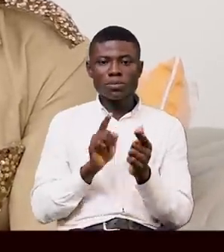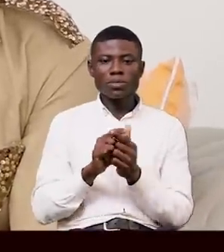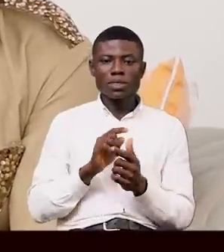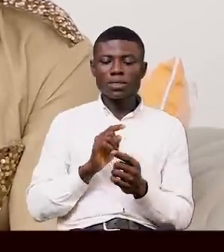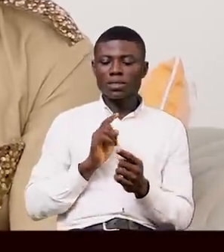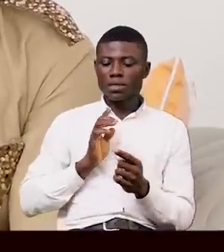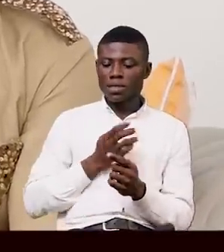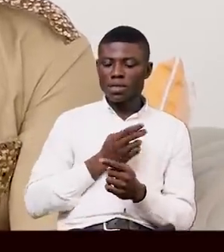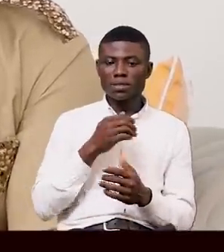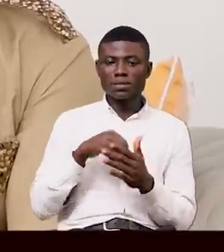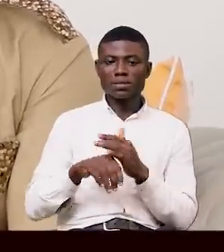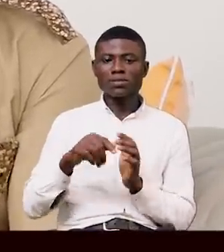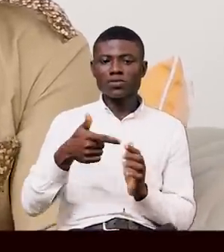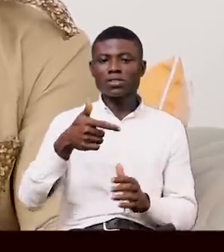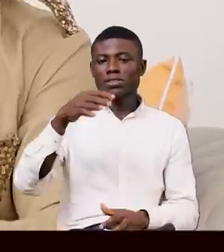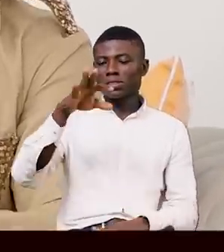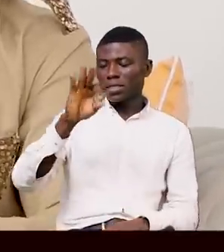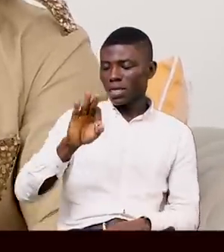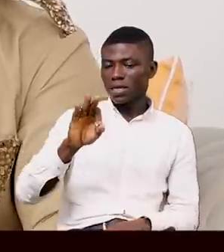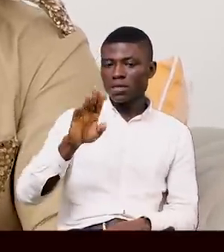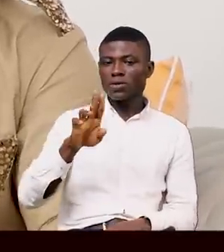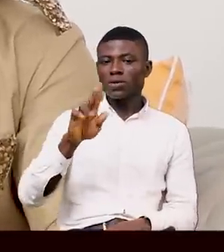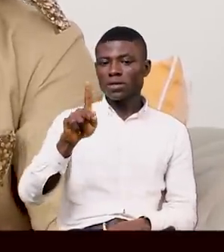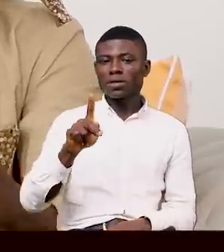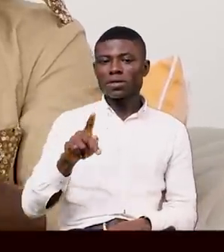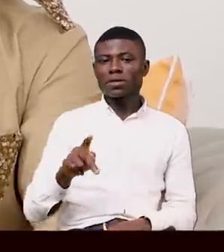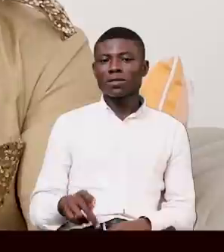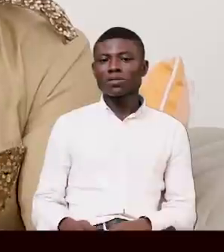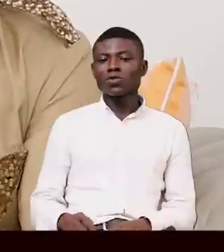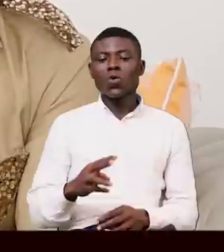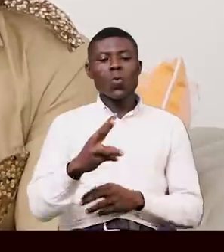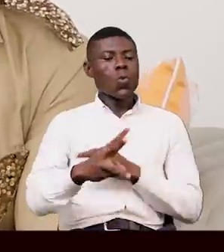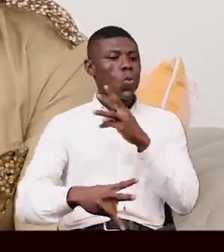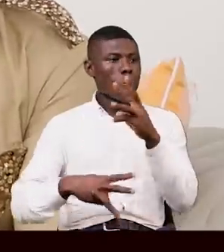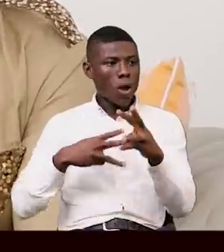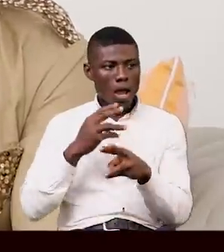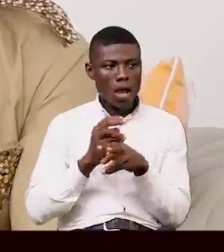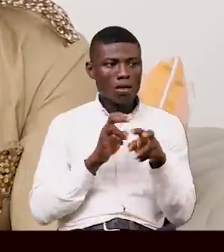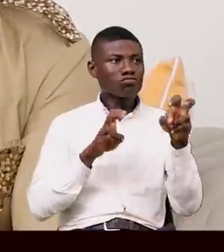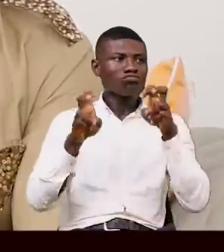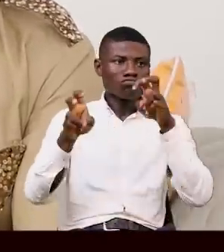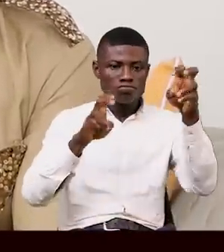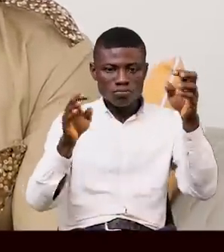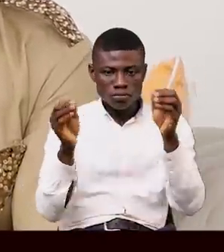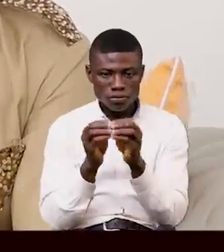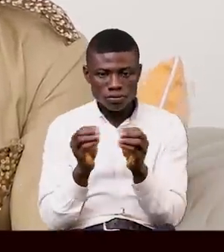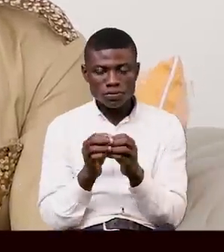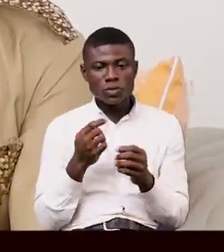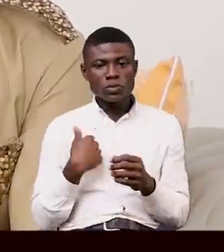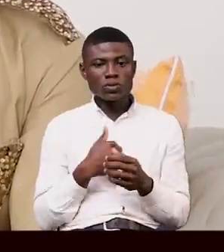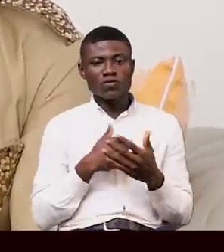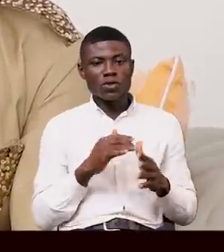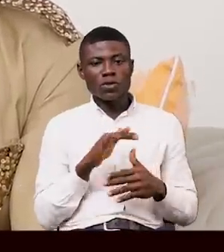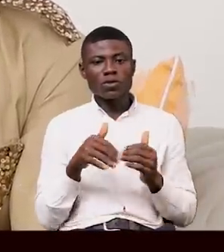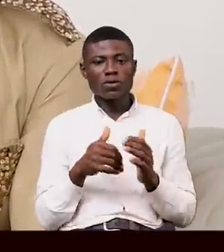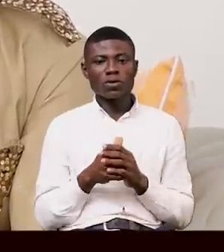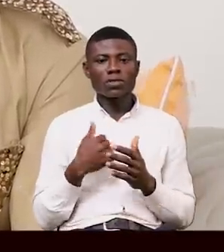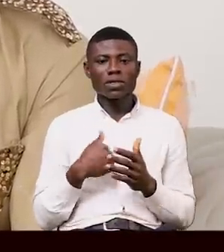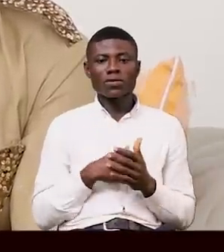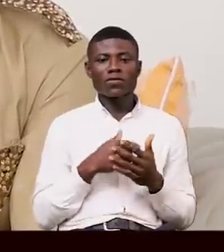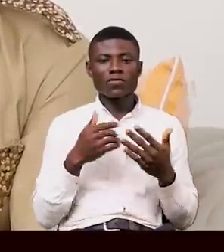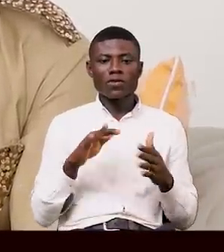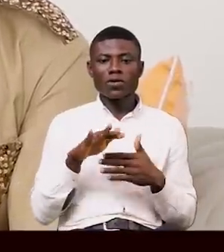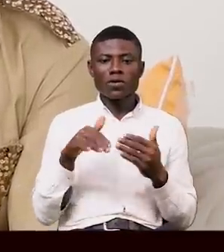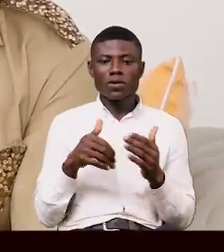29 July okay ha if you honso a ye wura mu che say a global tour okay aha this year na iwia ye di nyina so aba bi wie